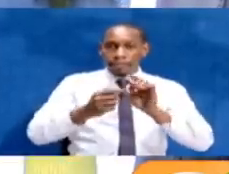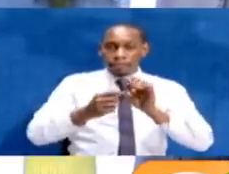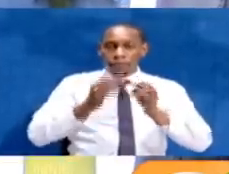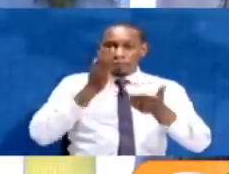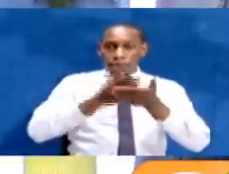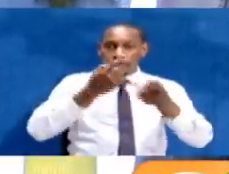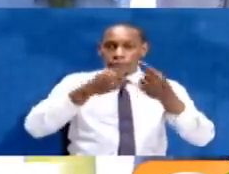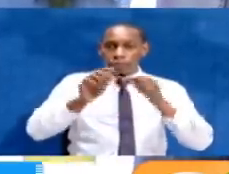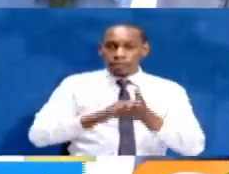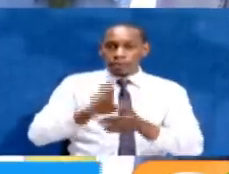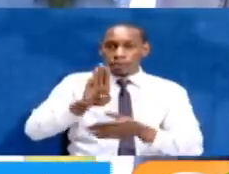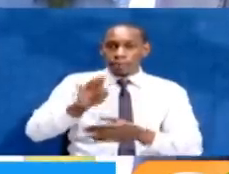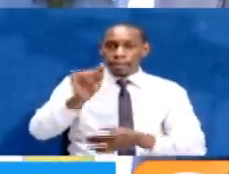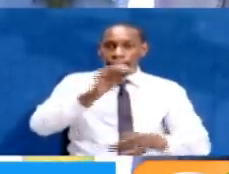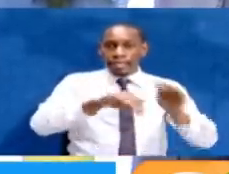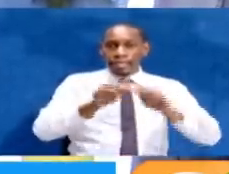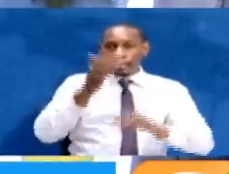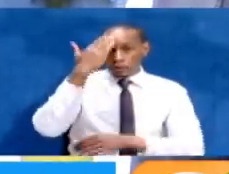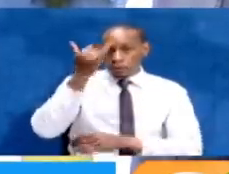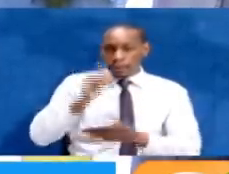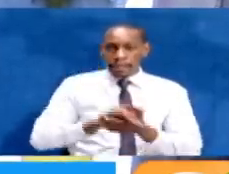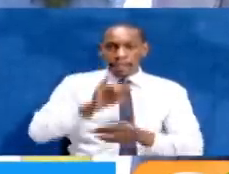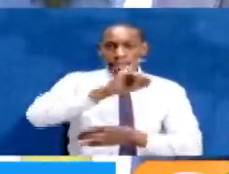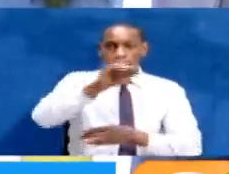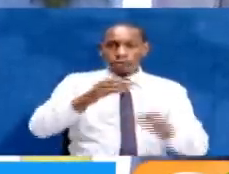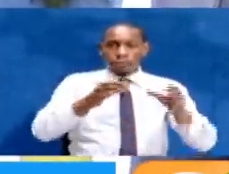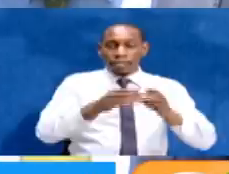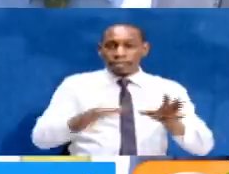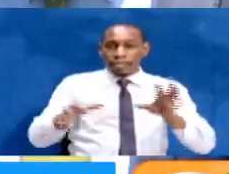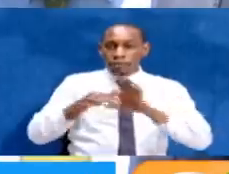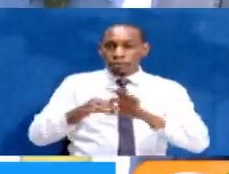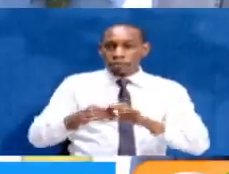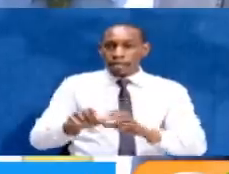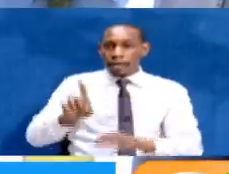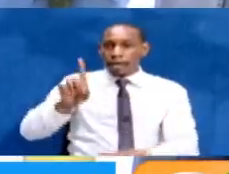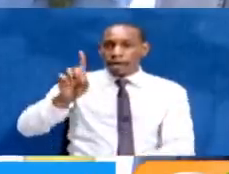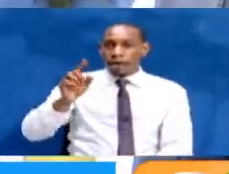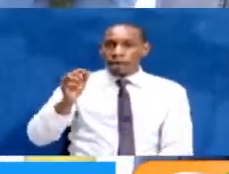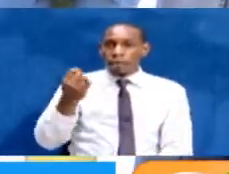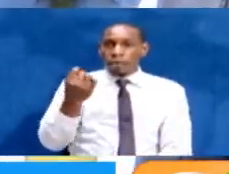win in those by-elections, because Jubilee is part of the